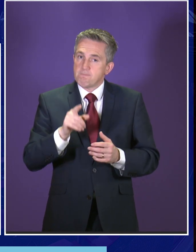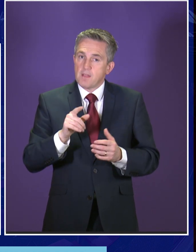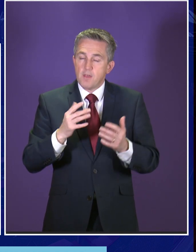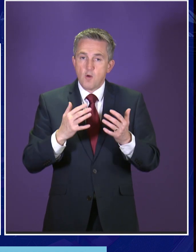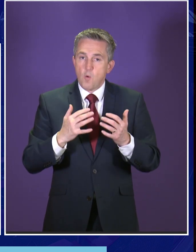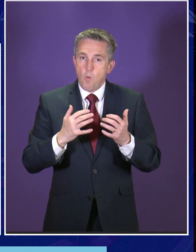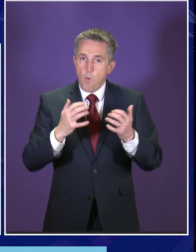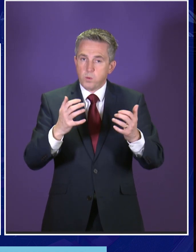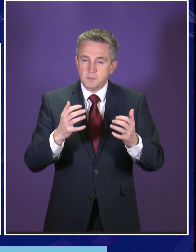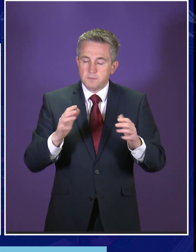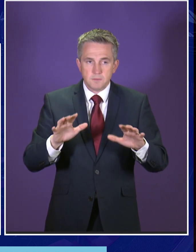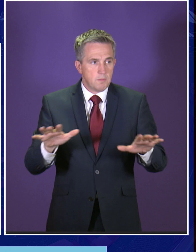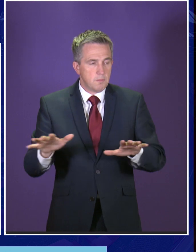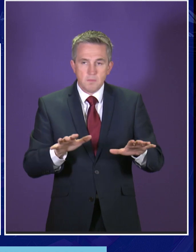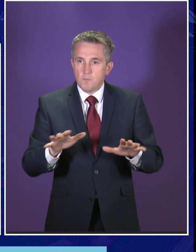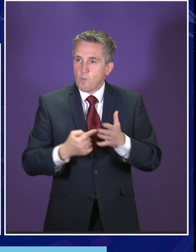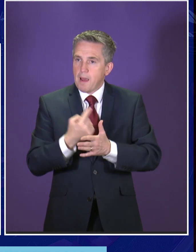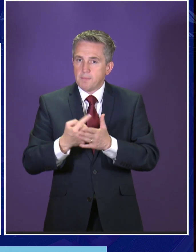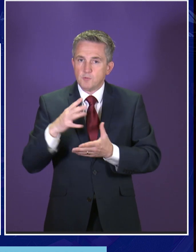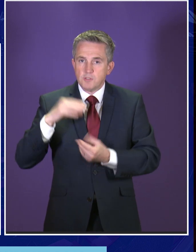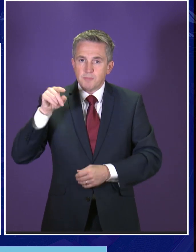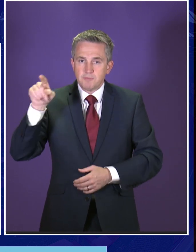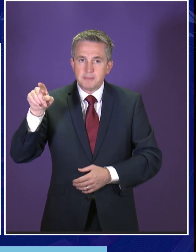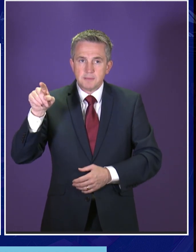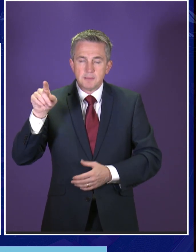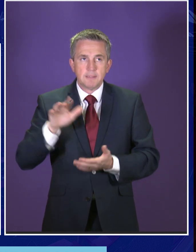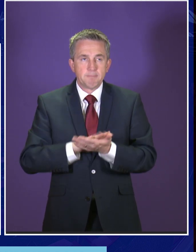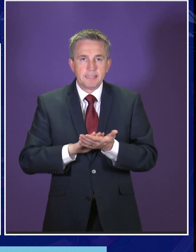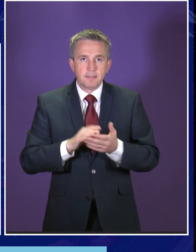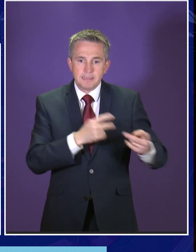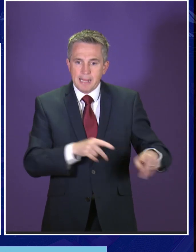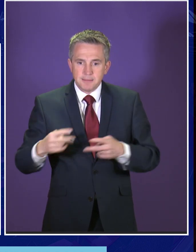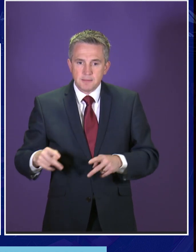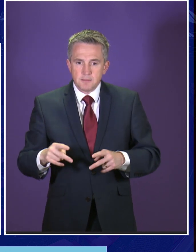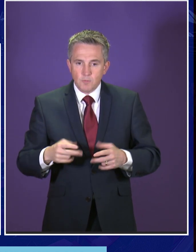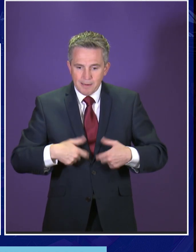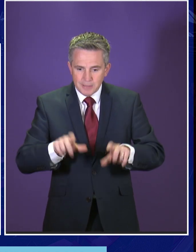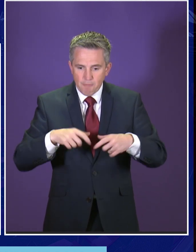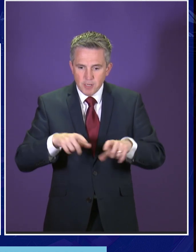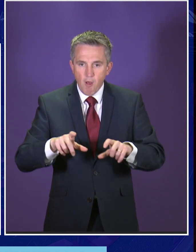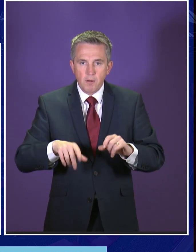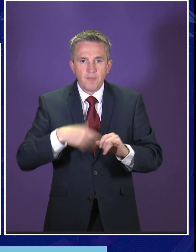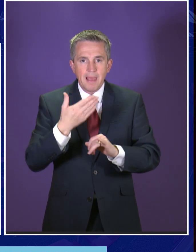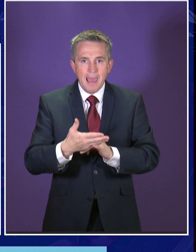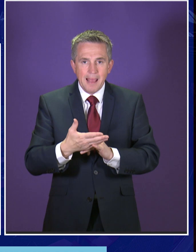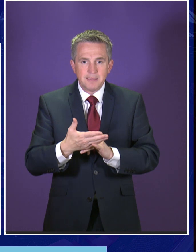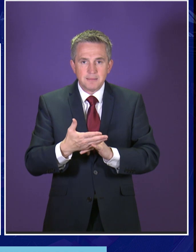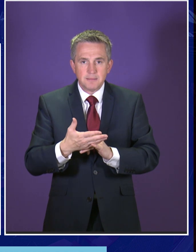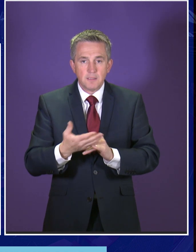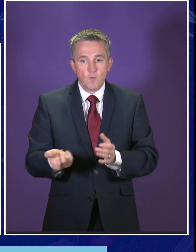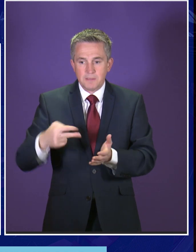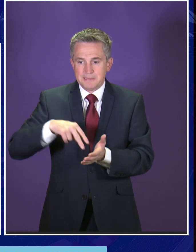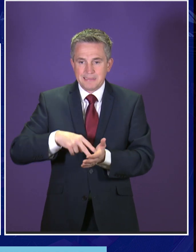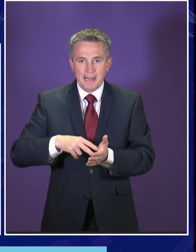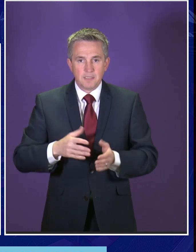were not dealt with correctly. It was decided that the dancers would have to complete the ritual and at the end of the performance would stand on the side